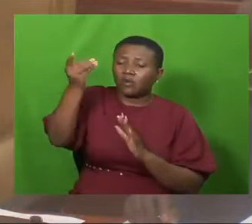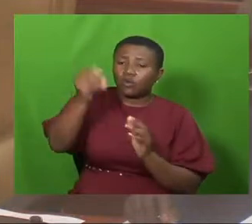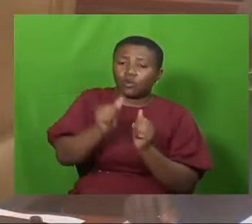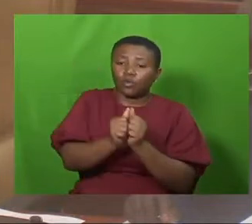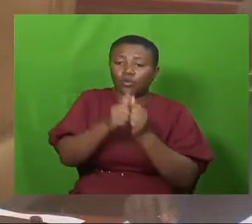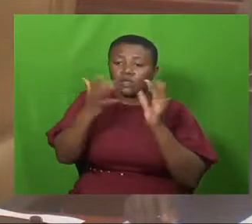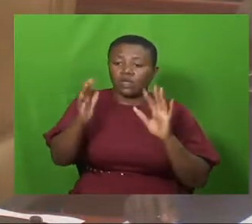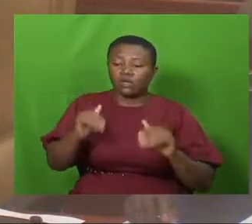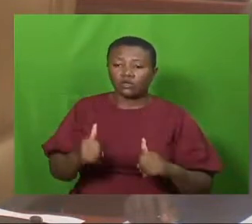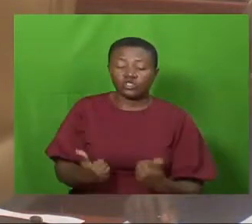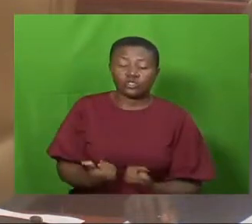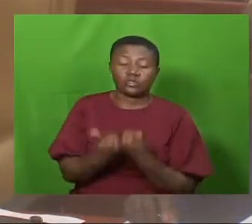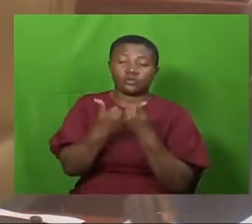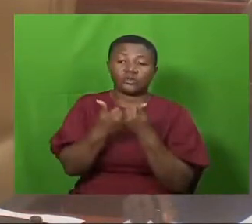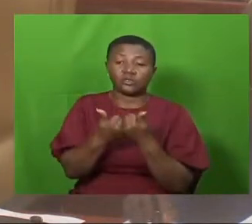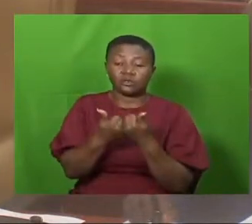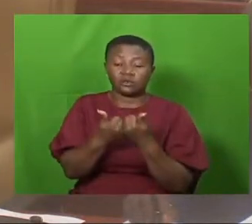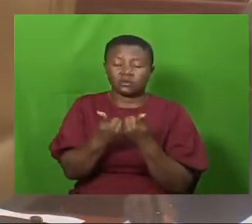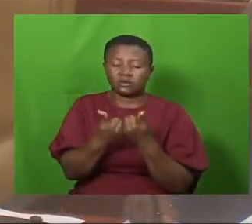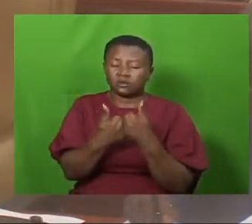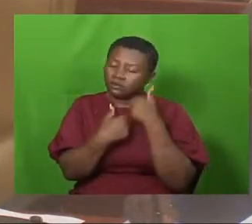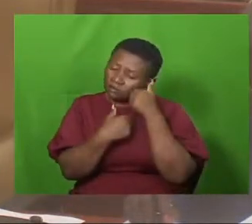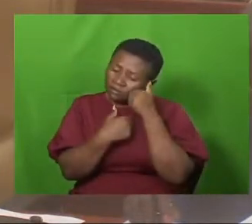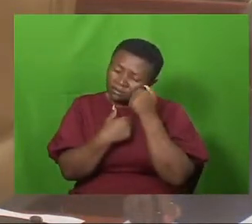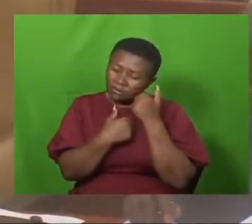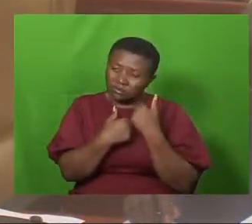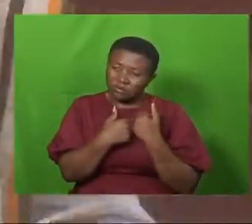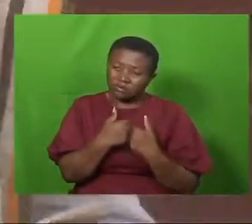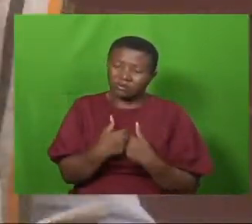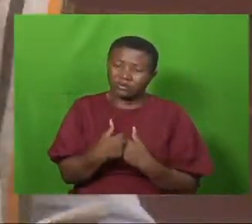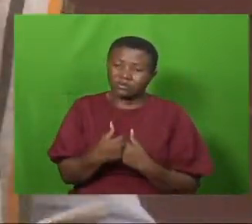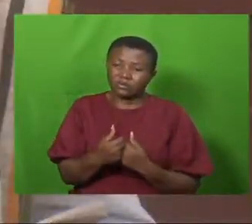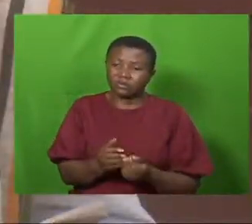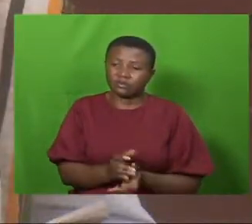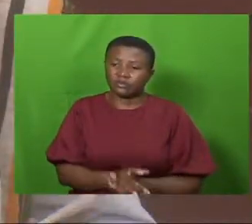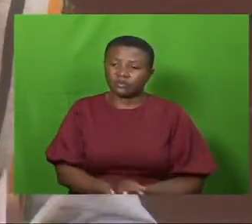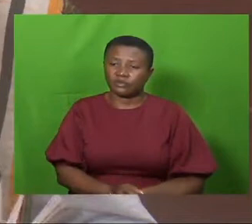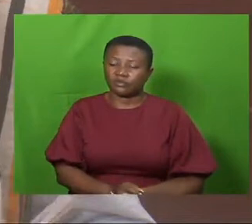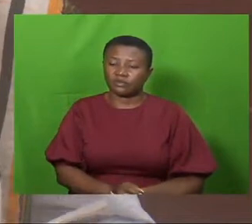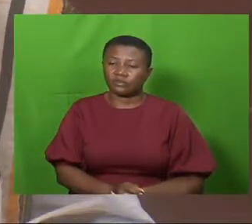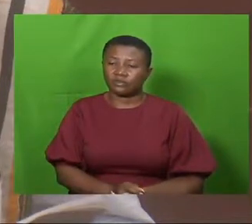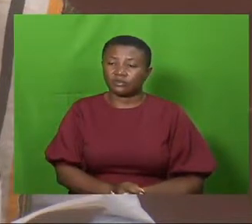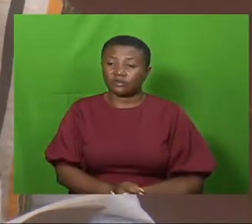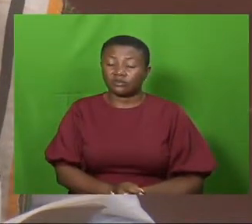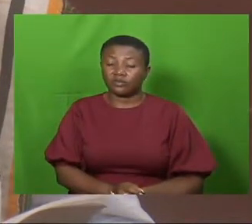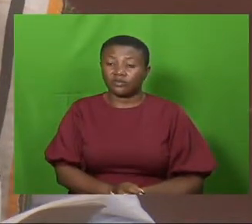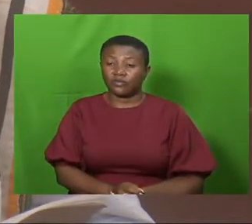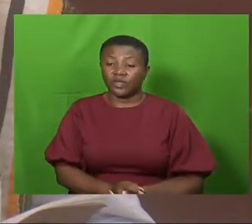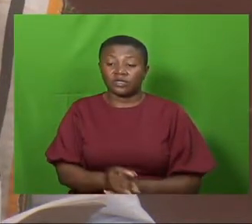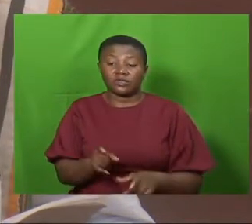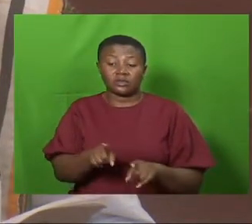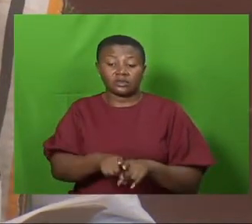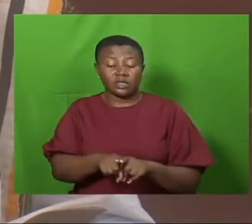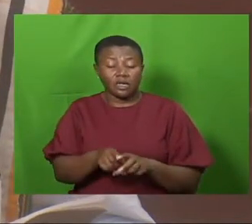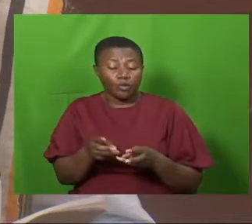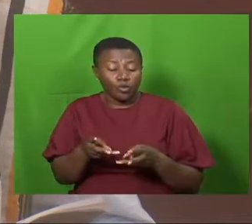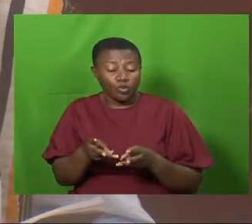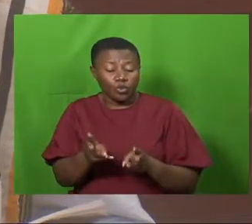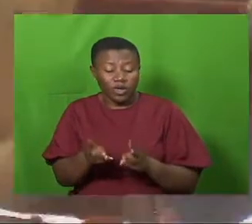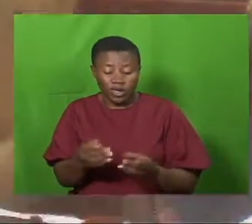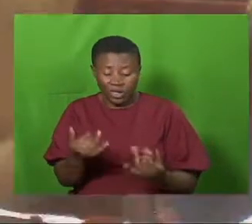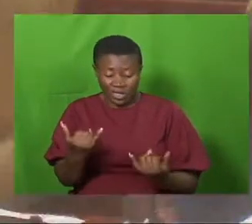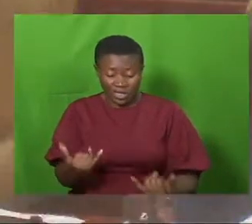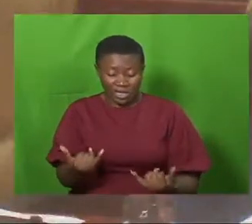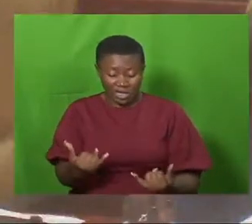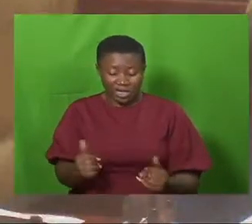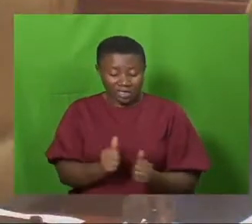challenges in the process that they have been able to surmount and overcome. In the same vein, the current challenges that we are